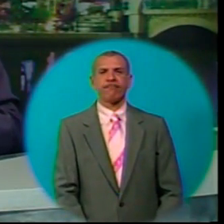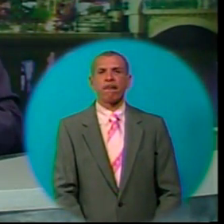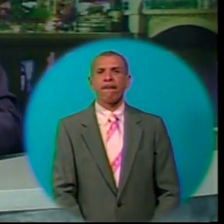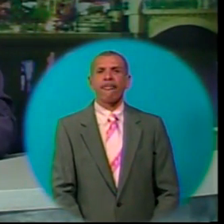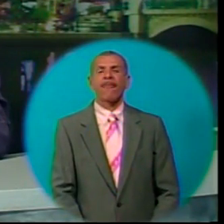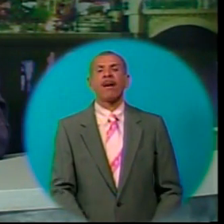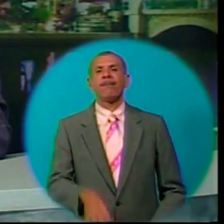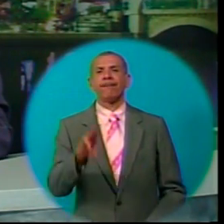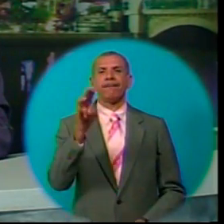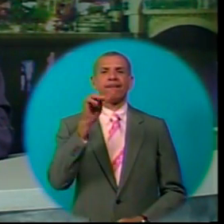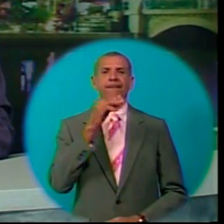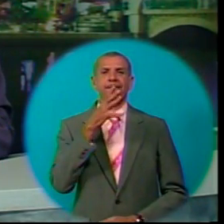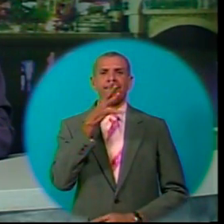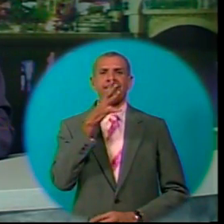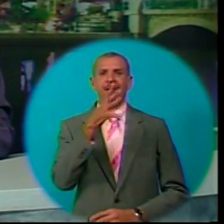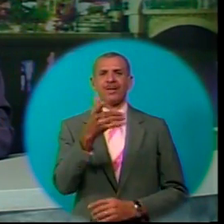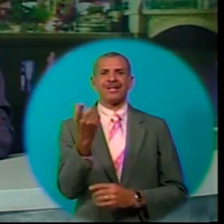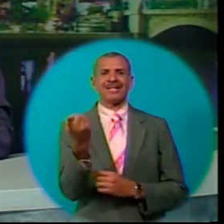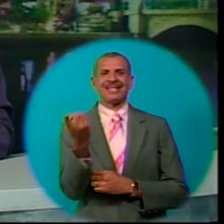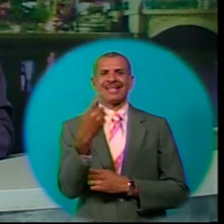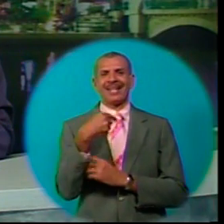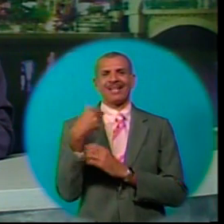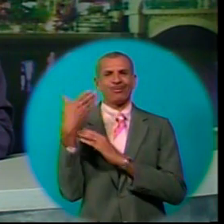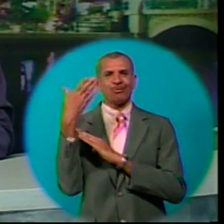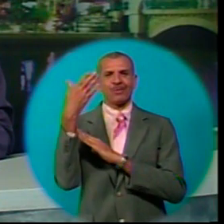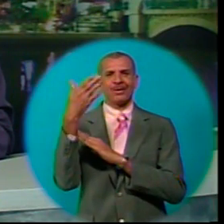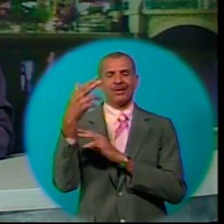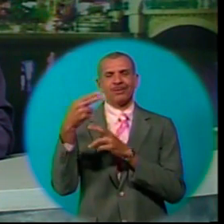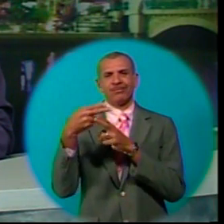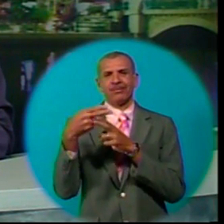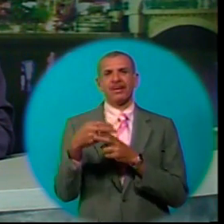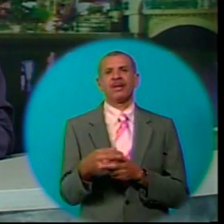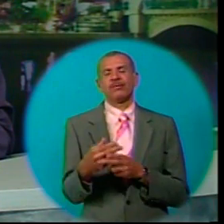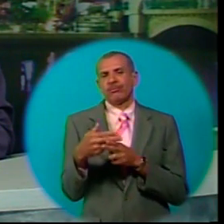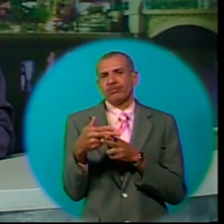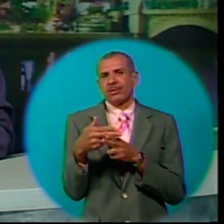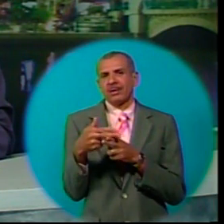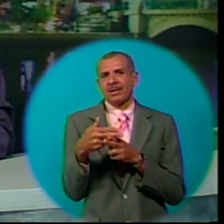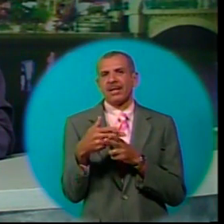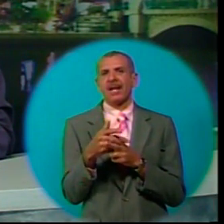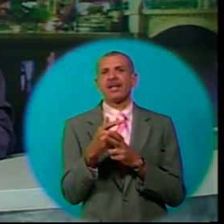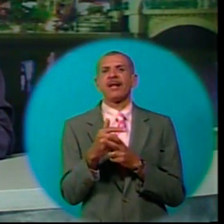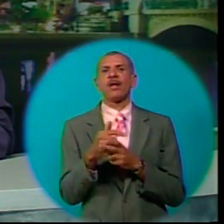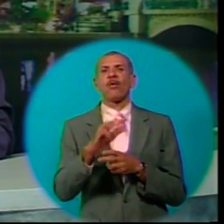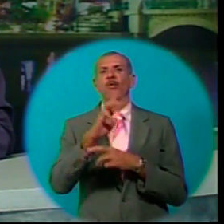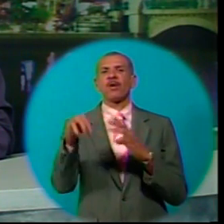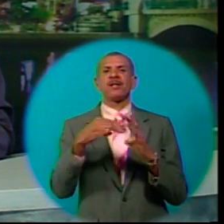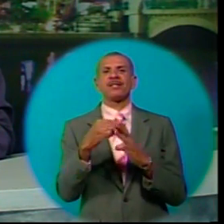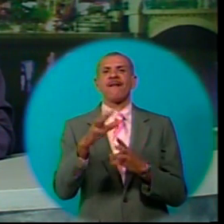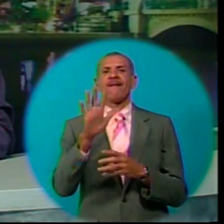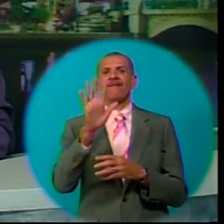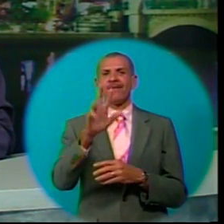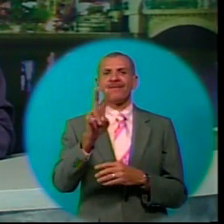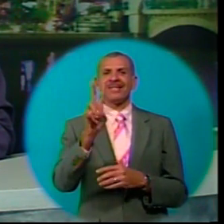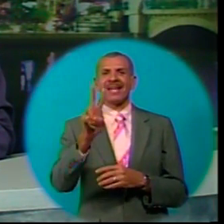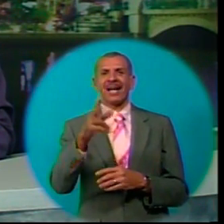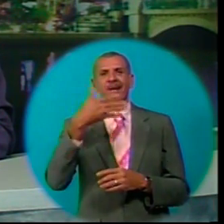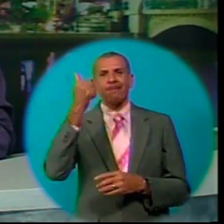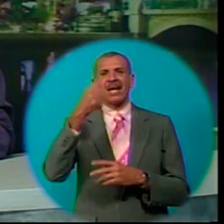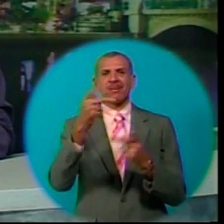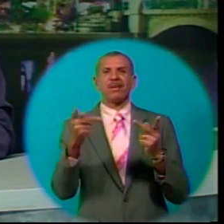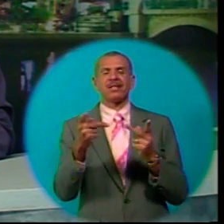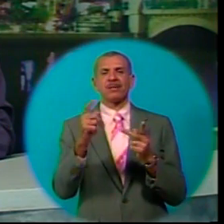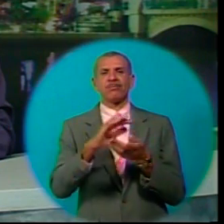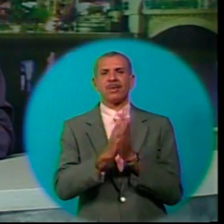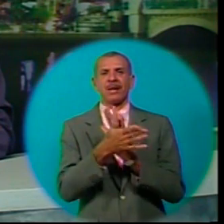Well, with Mother's Day just days away, Barbados has been listed the world's 52nd best place to be a mother.